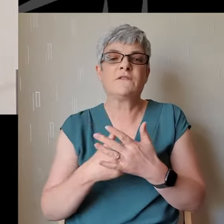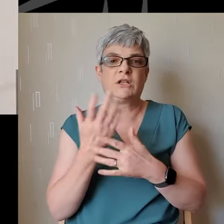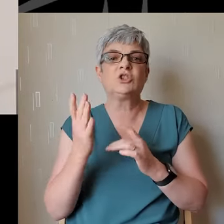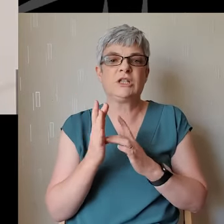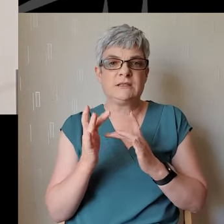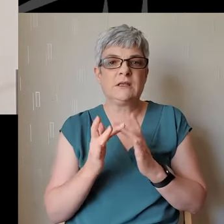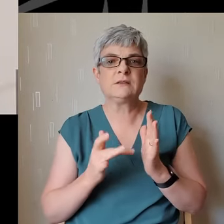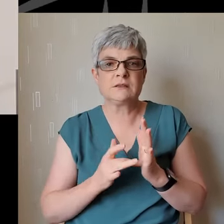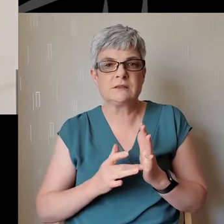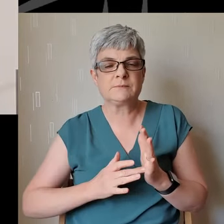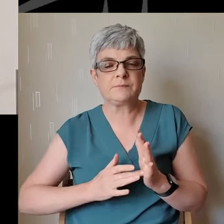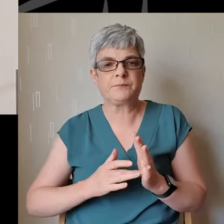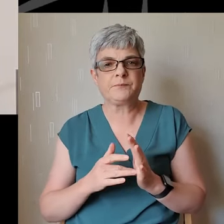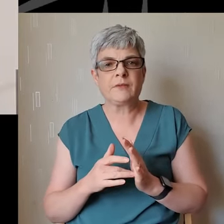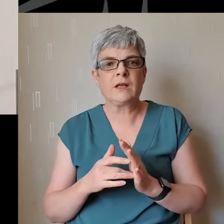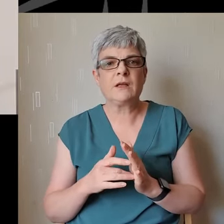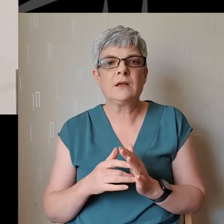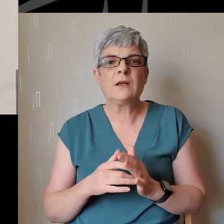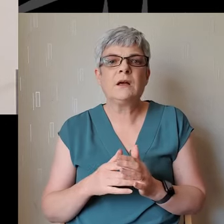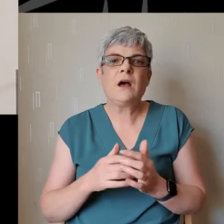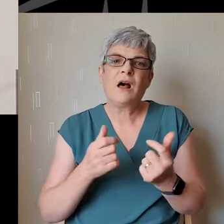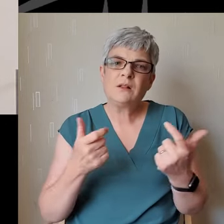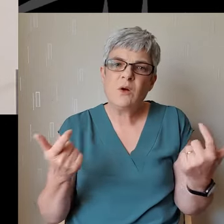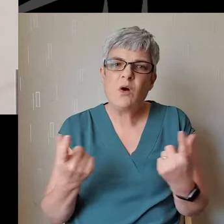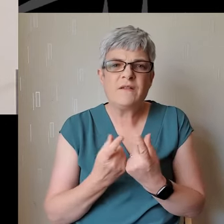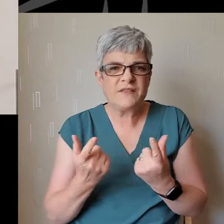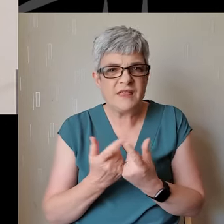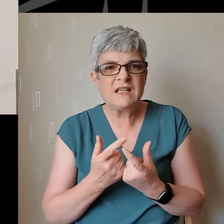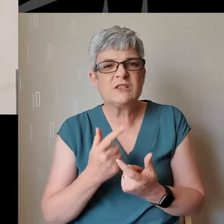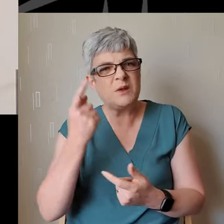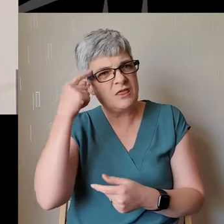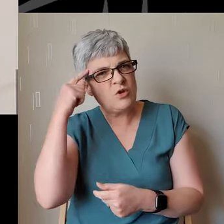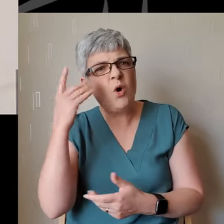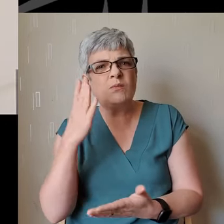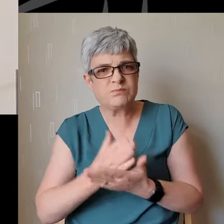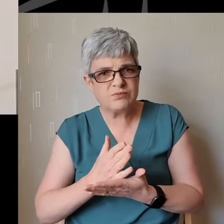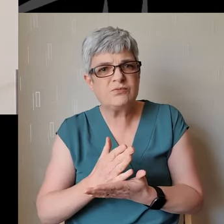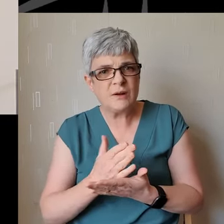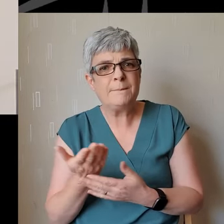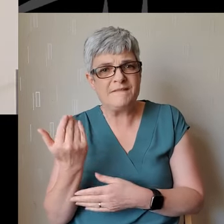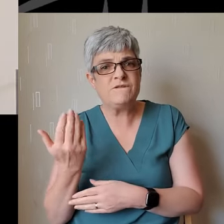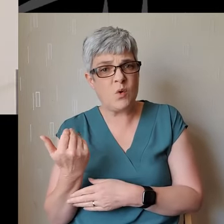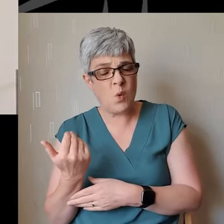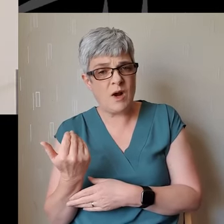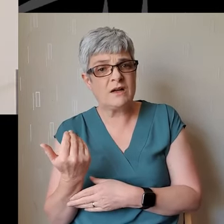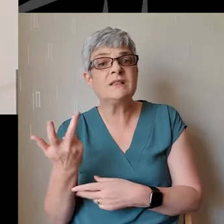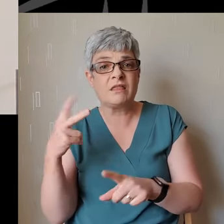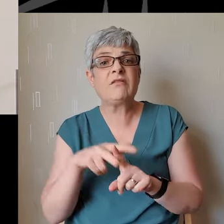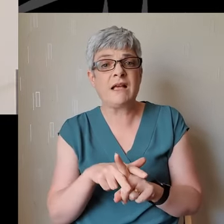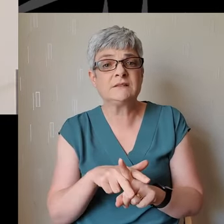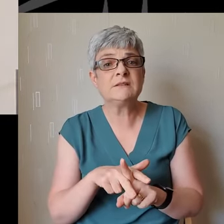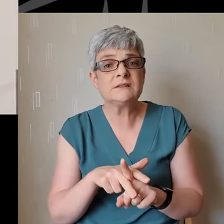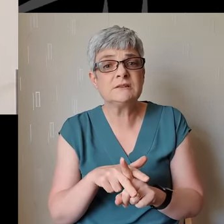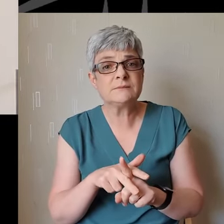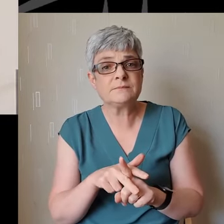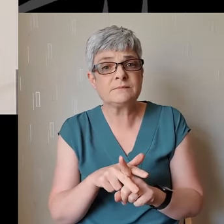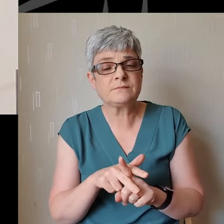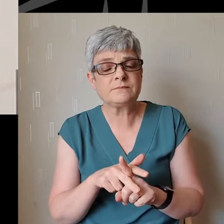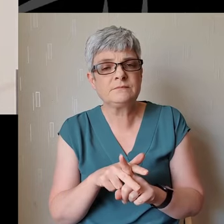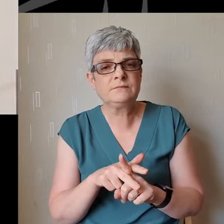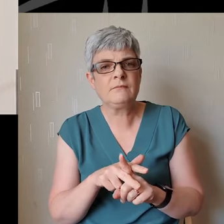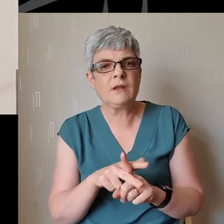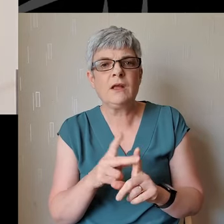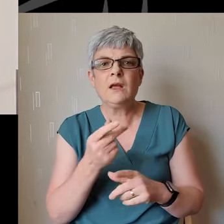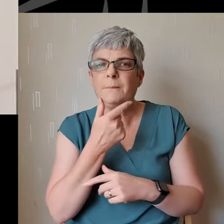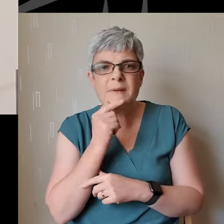A lot of people's assumed certainties, a lot of people's taken for granteds are under threat. And people